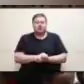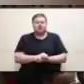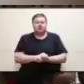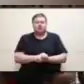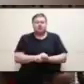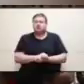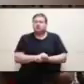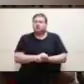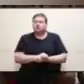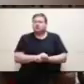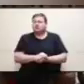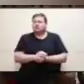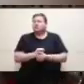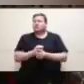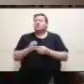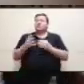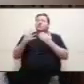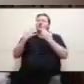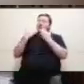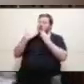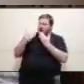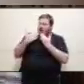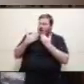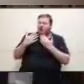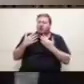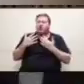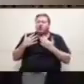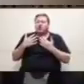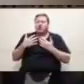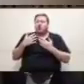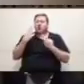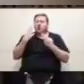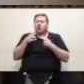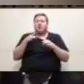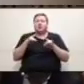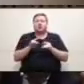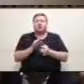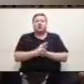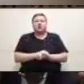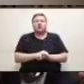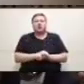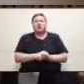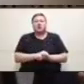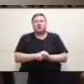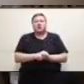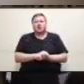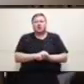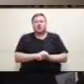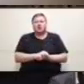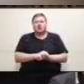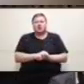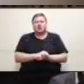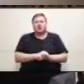No, thank you very much, Honorable Chair. In relation to the